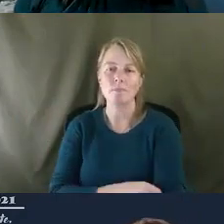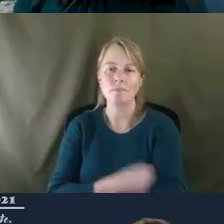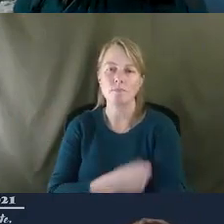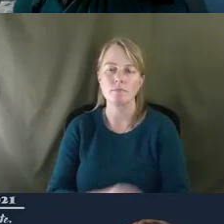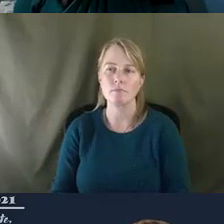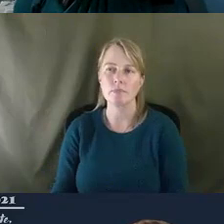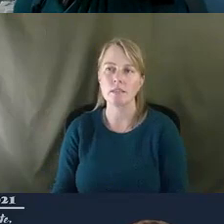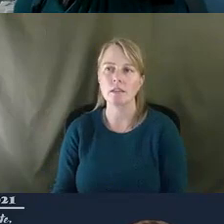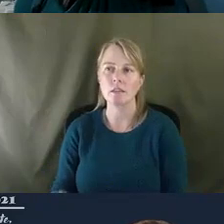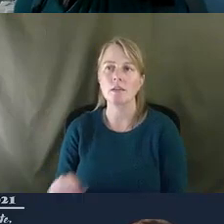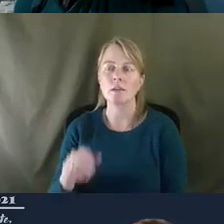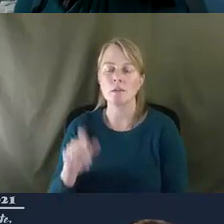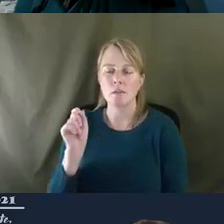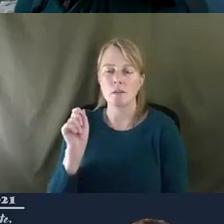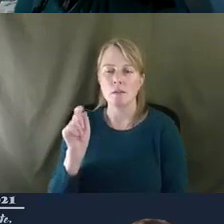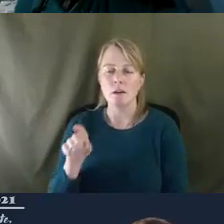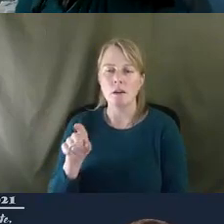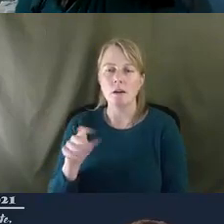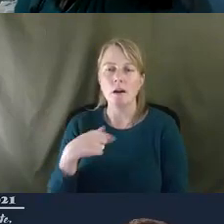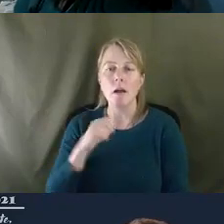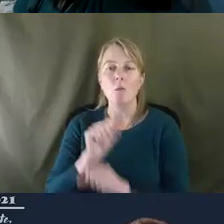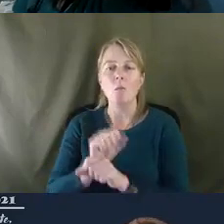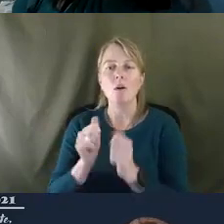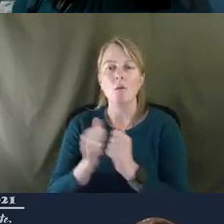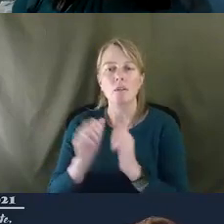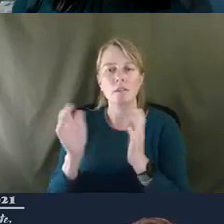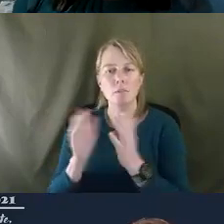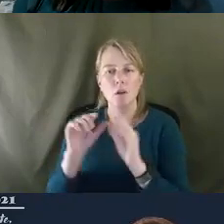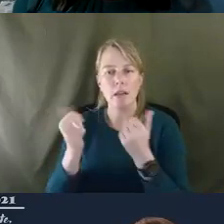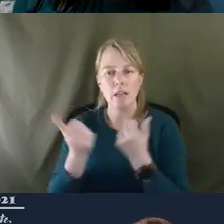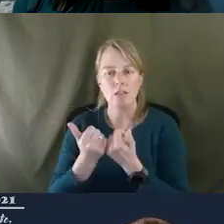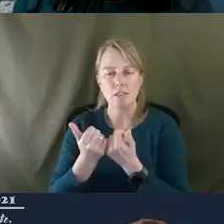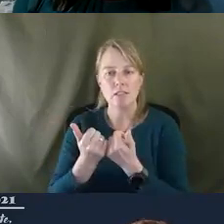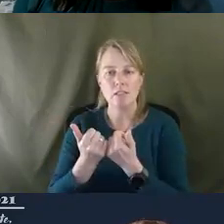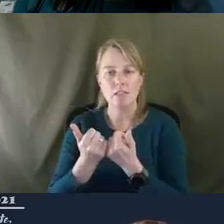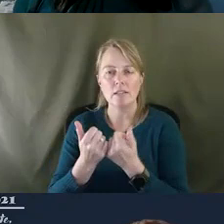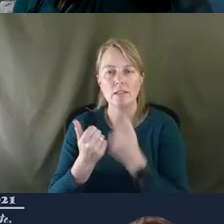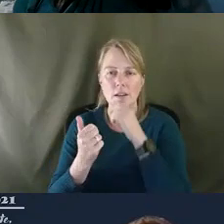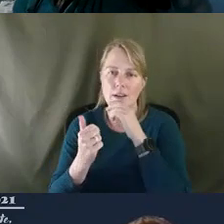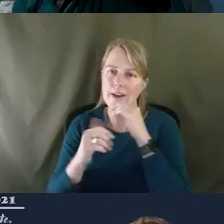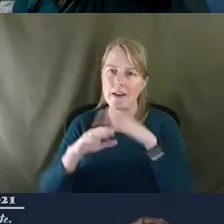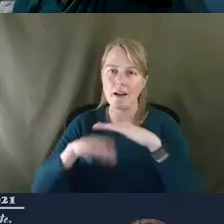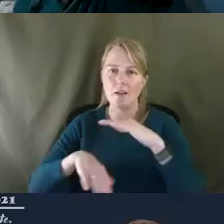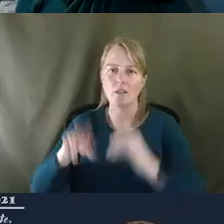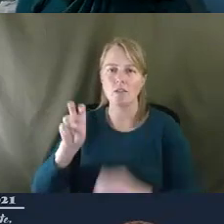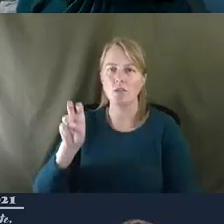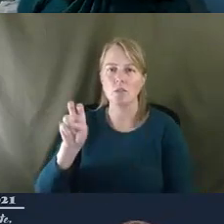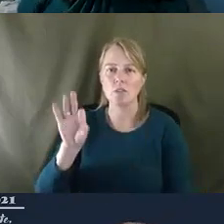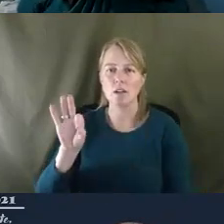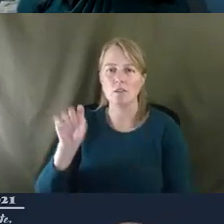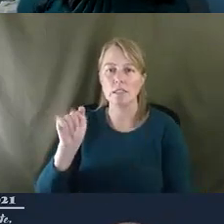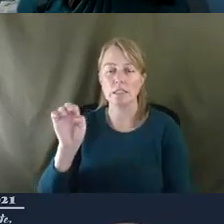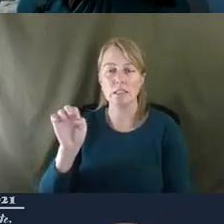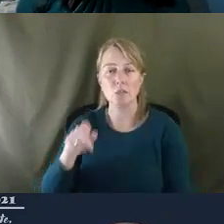We've got another question. I work in a small-ish agency under 200 FTEs. Do you